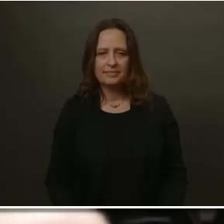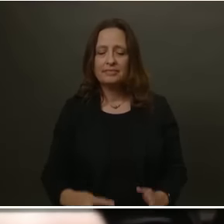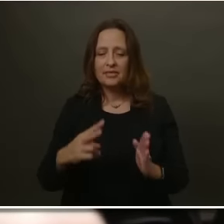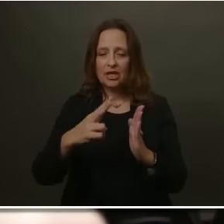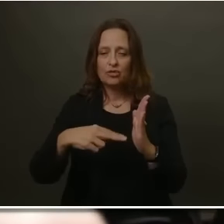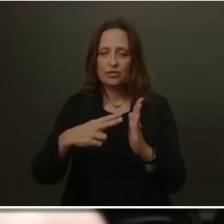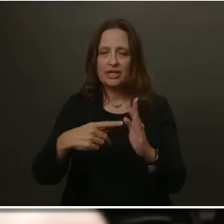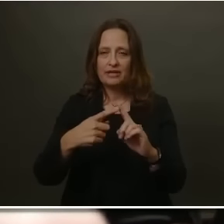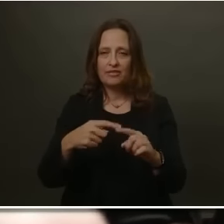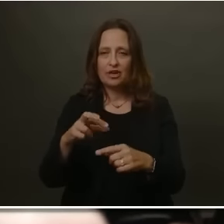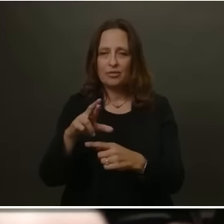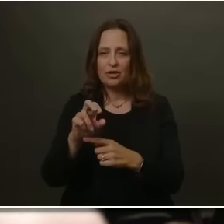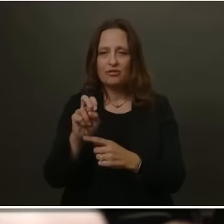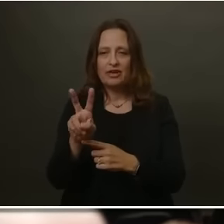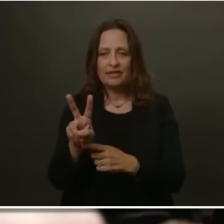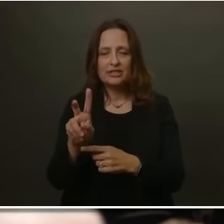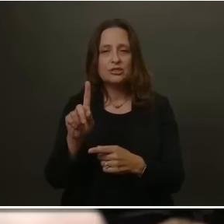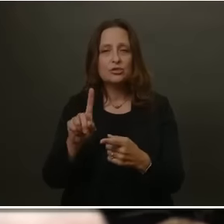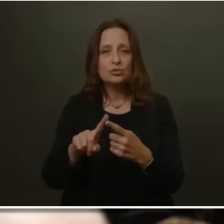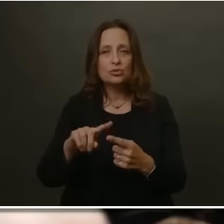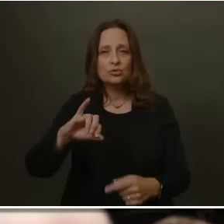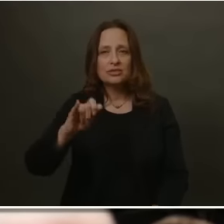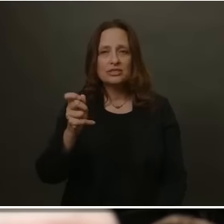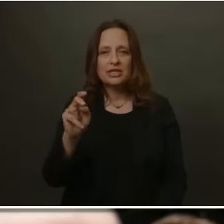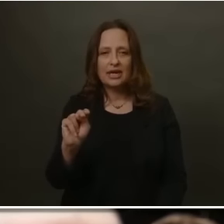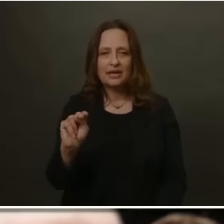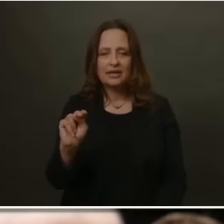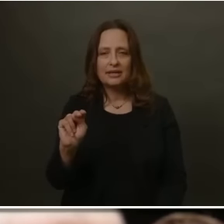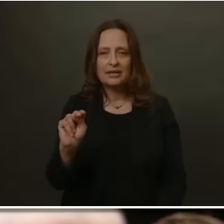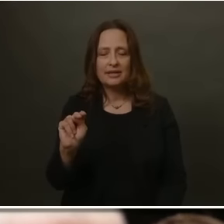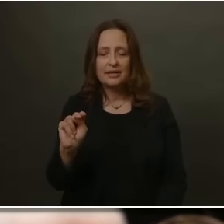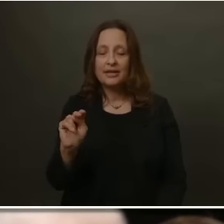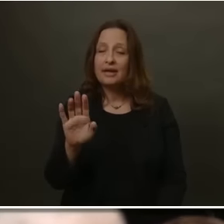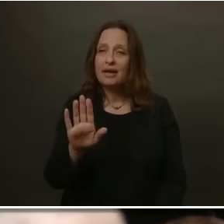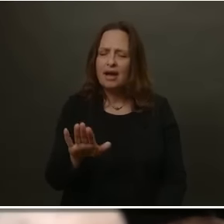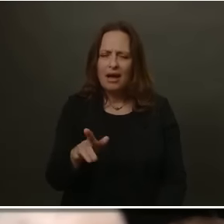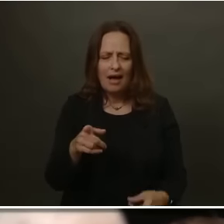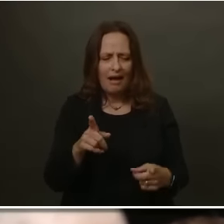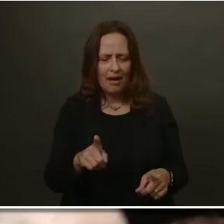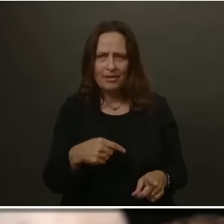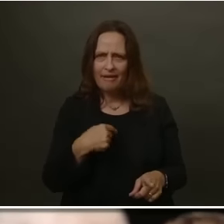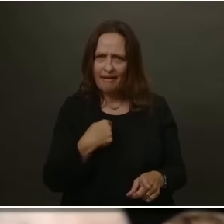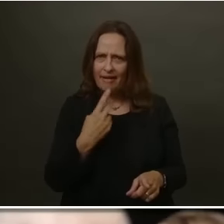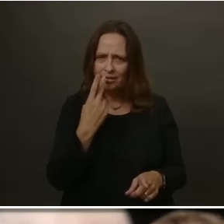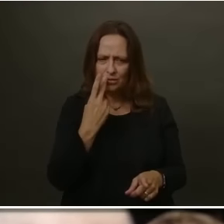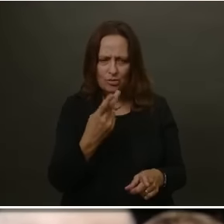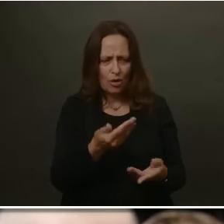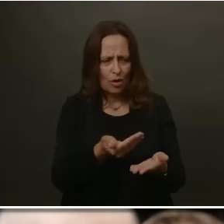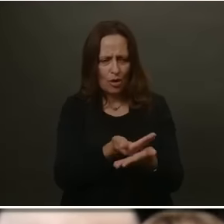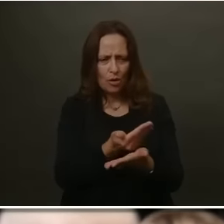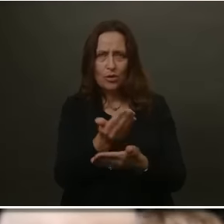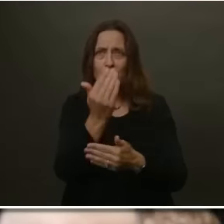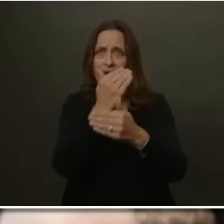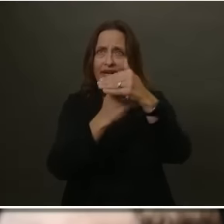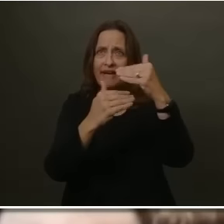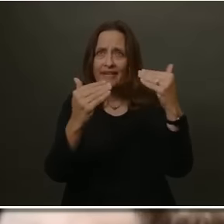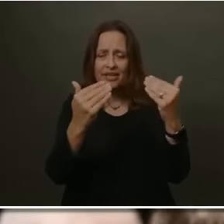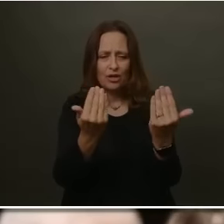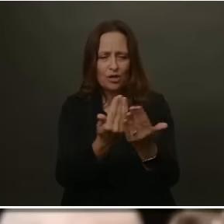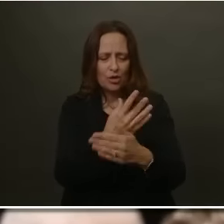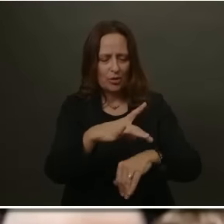A reading from the Revelation to John. I saw a new heaven and a new earth, for the first heaven and